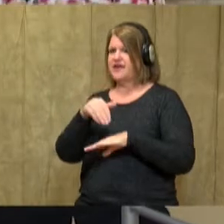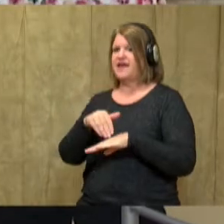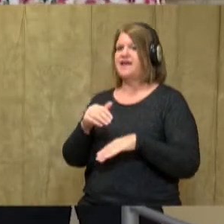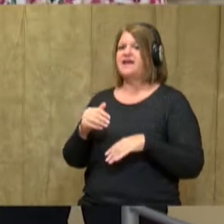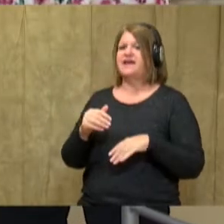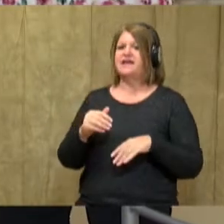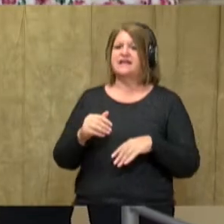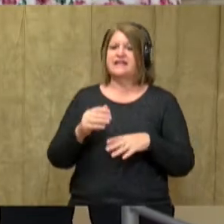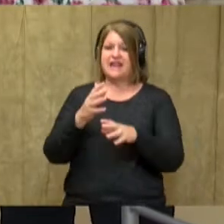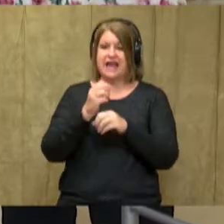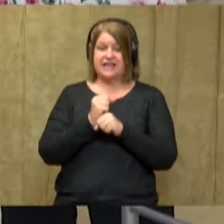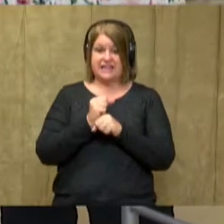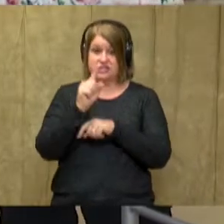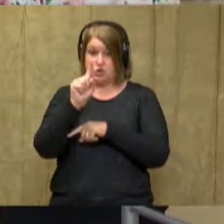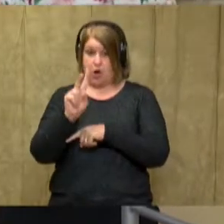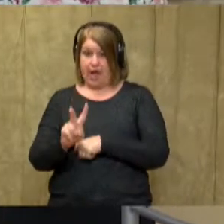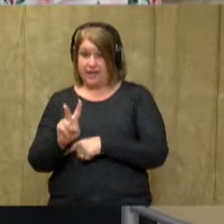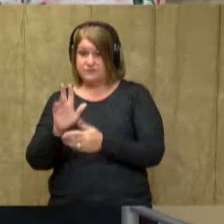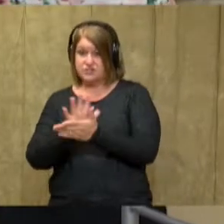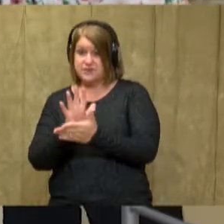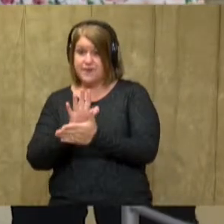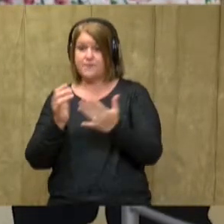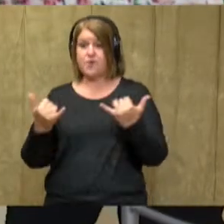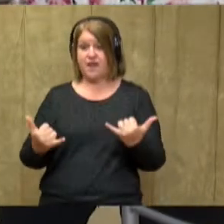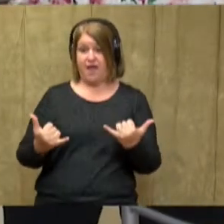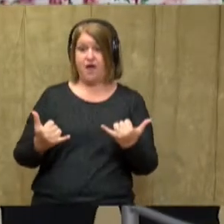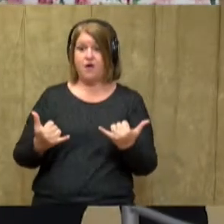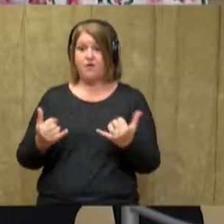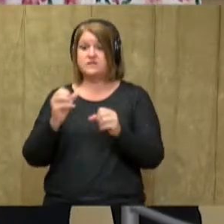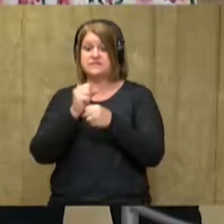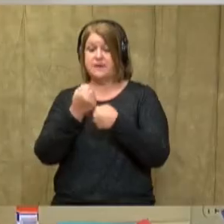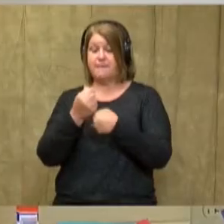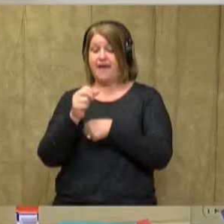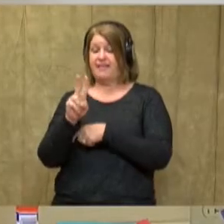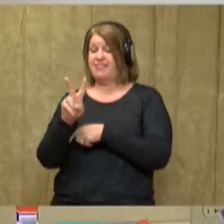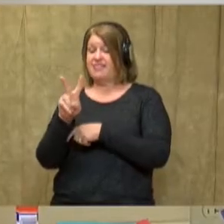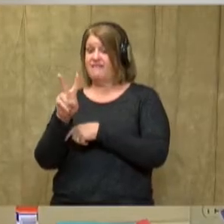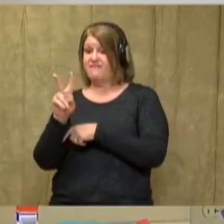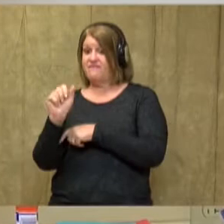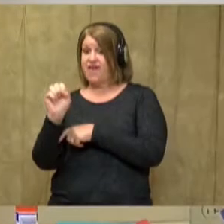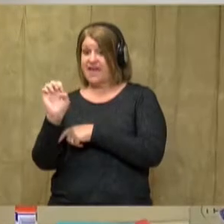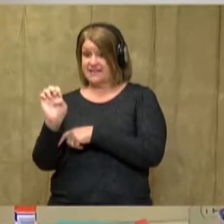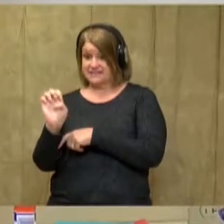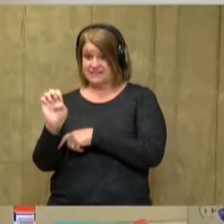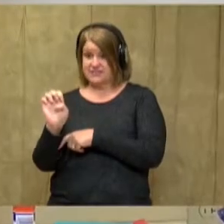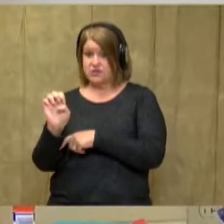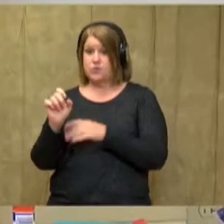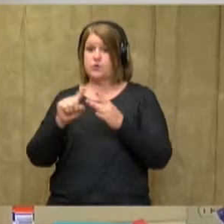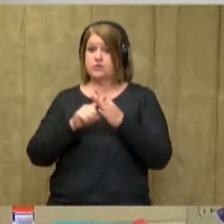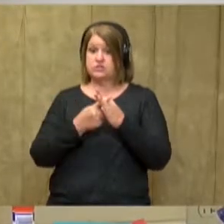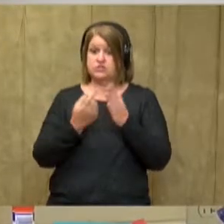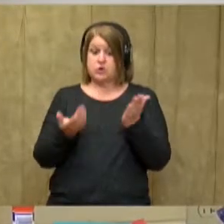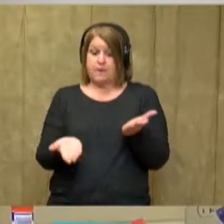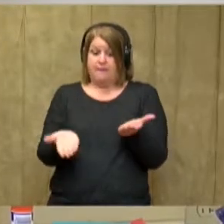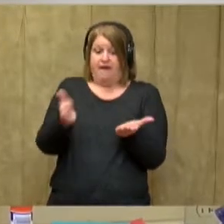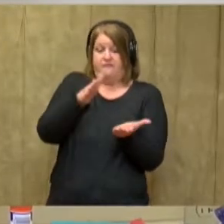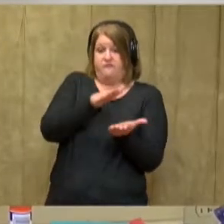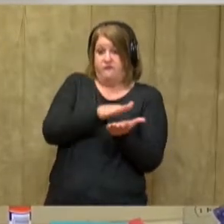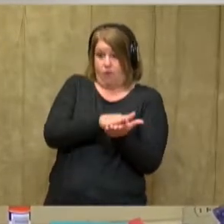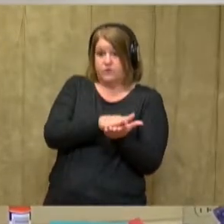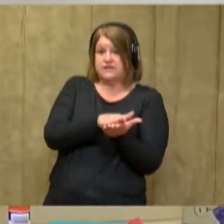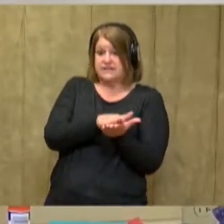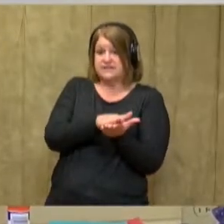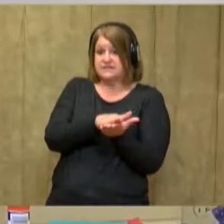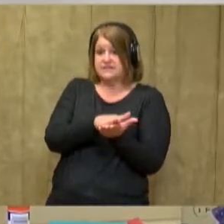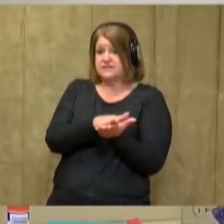your little sheet of paper, your half sheet of paper. And to make our vase today, we're going to start by folding it in half, because we want